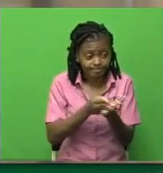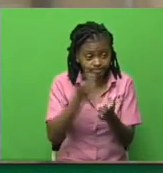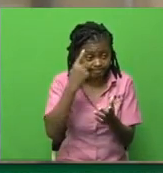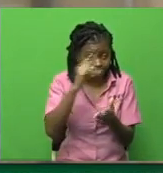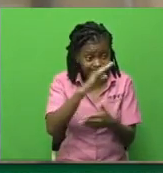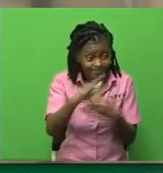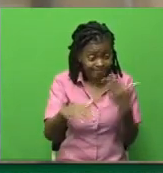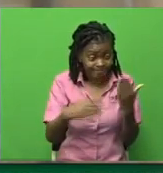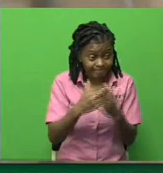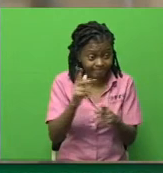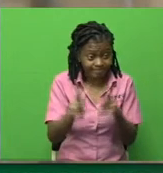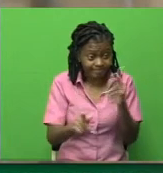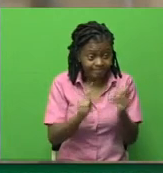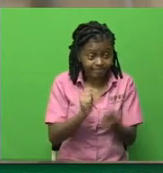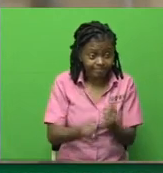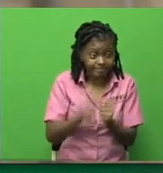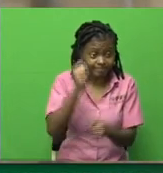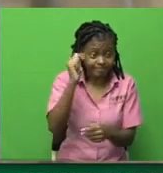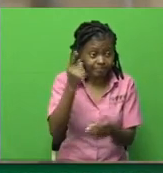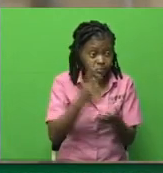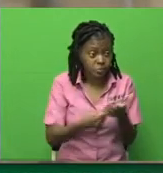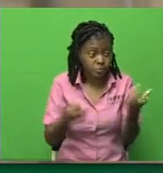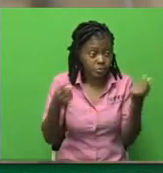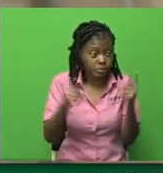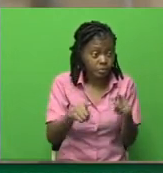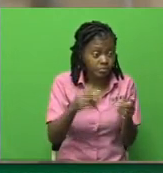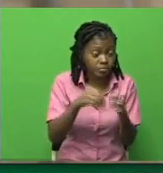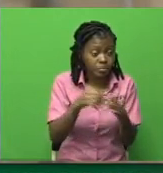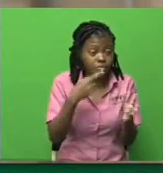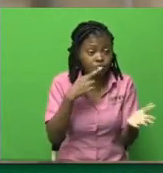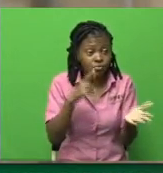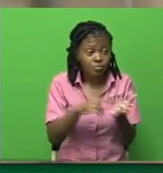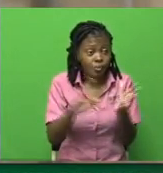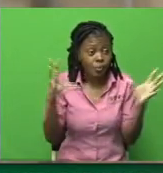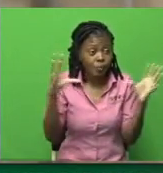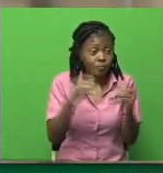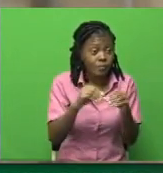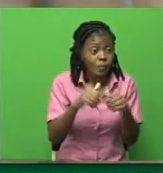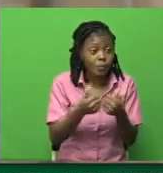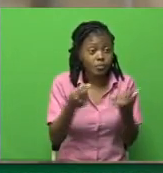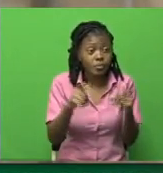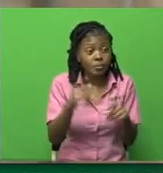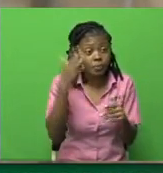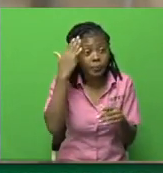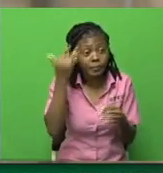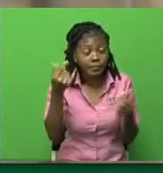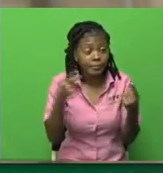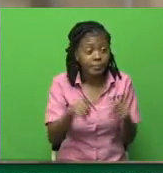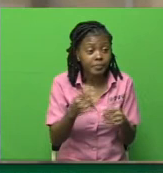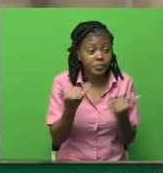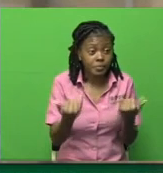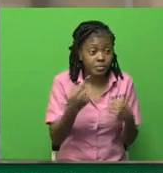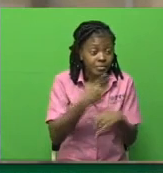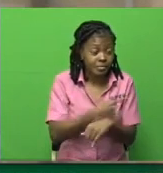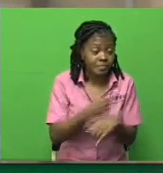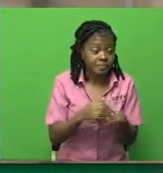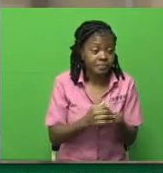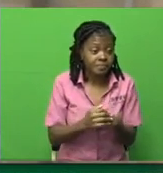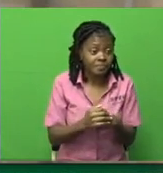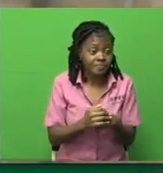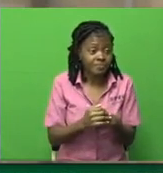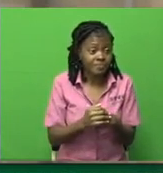the findings of that report and the recommendations contain therein and therefore today I am presented with an